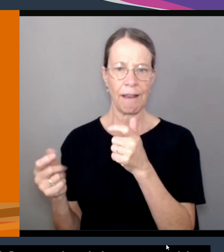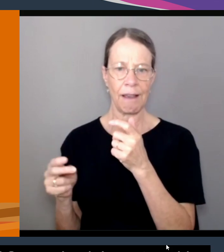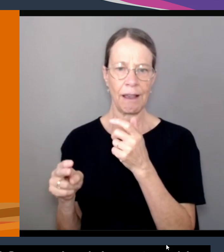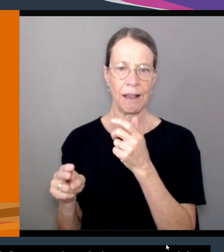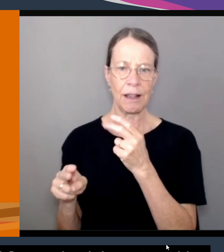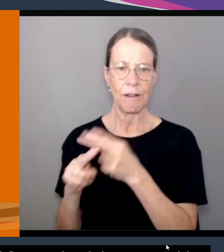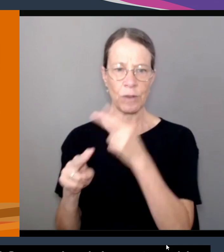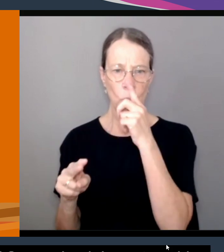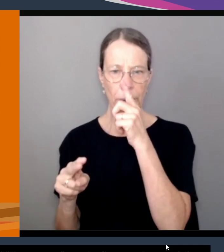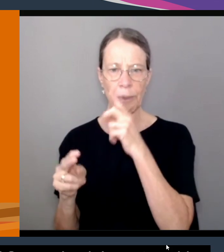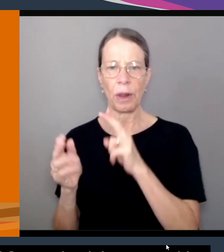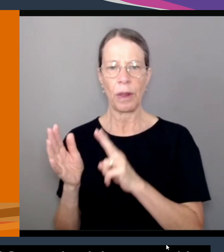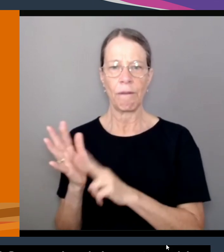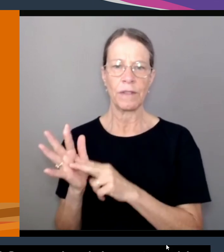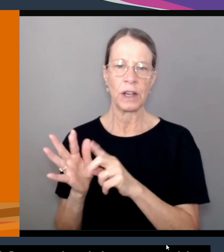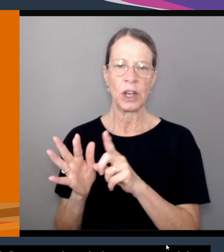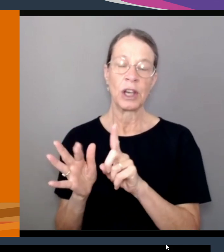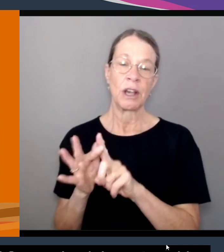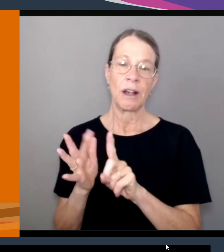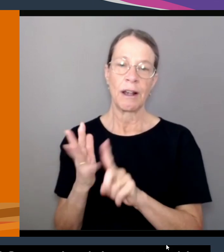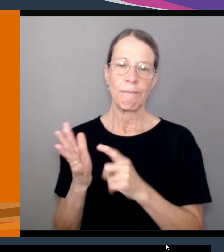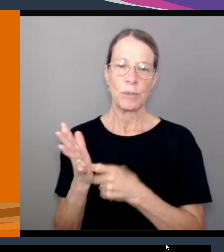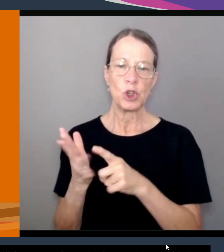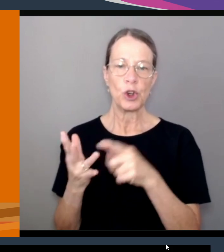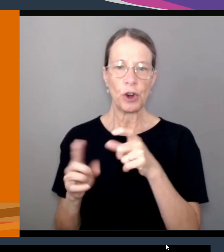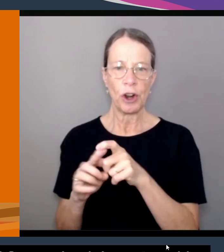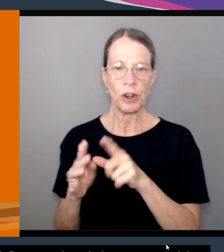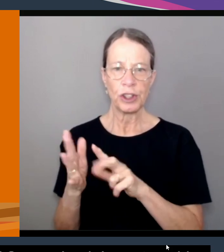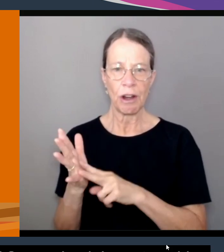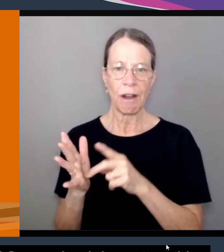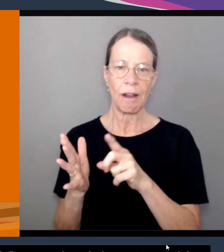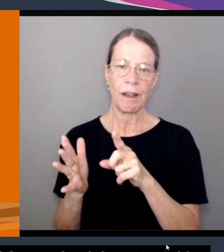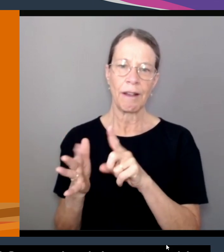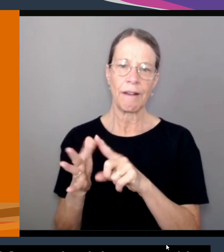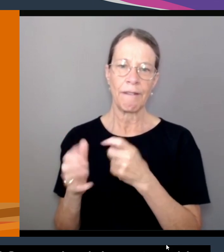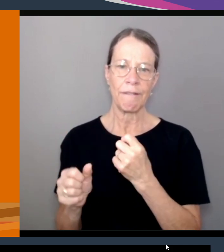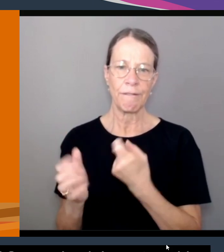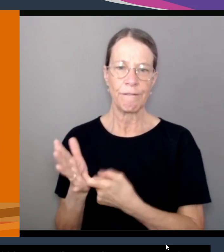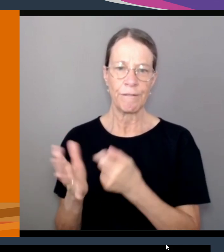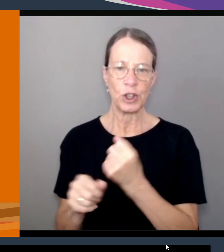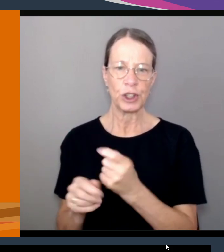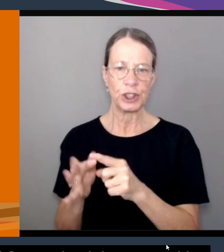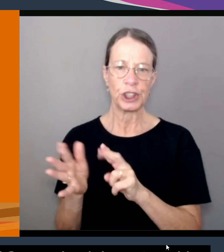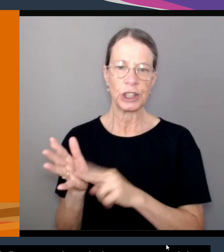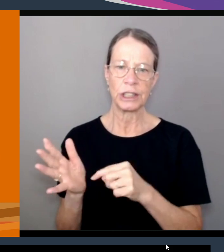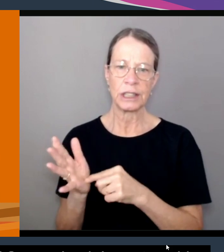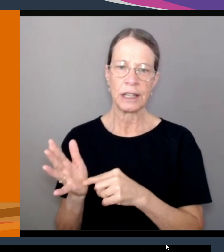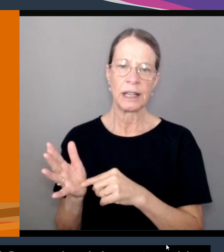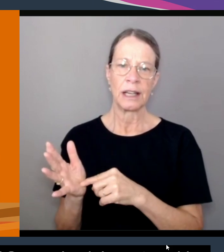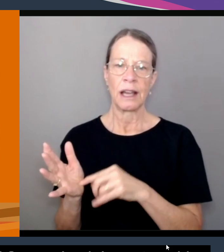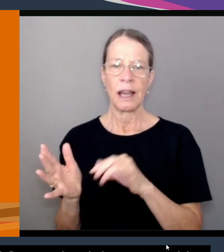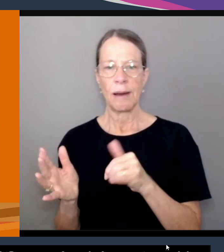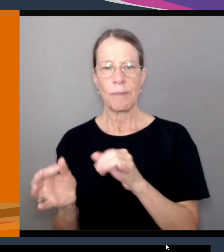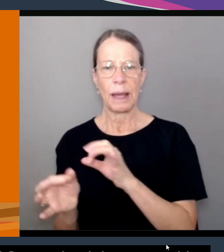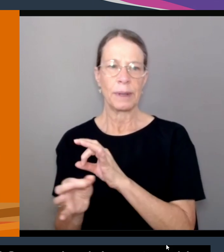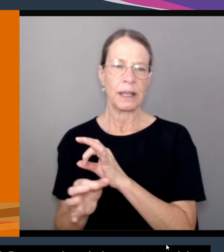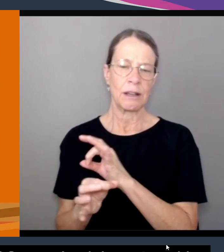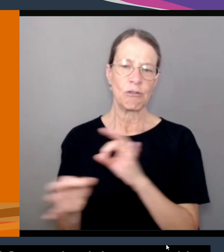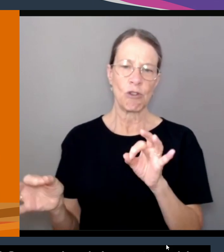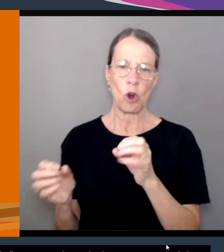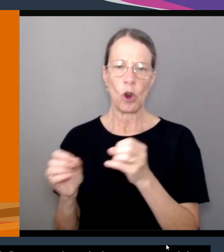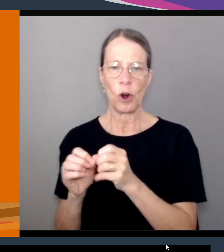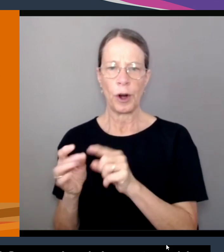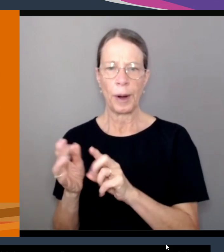neurodivergent and those who perhaps present in non-binary different expressions of